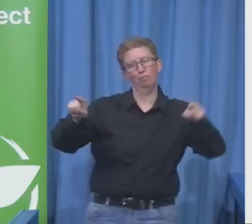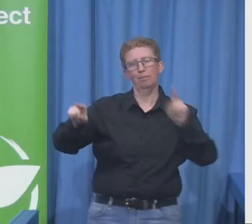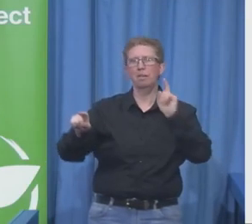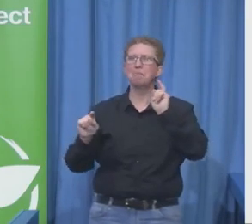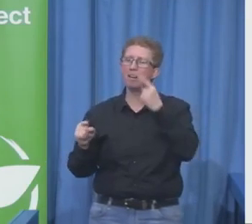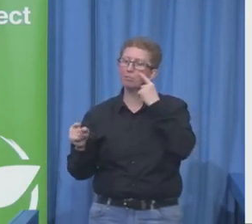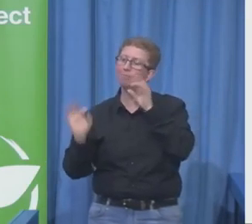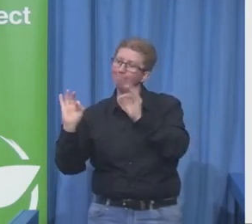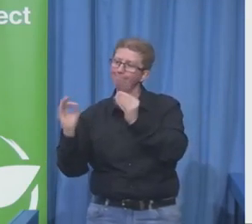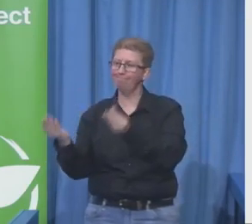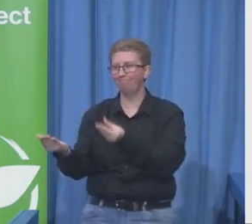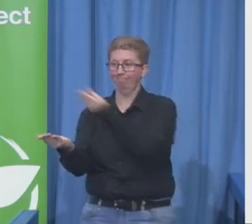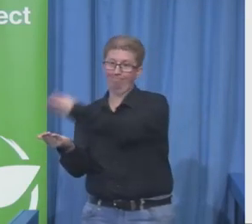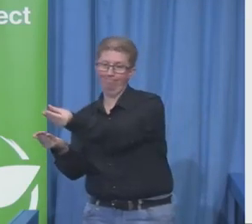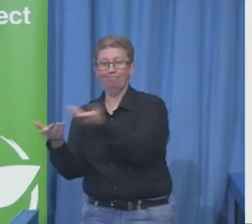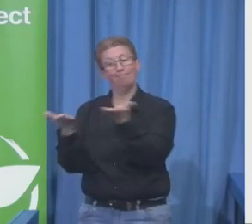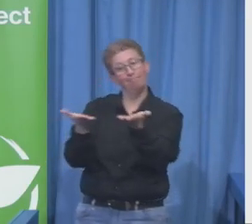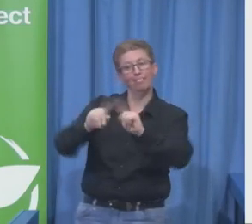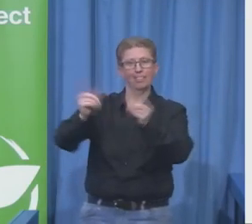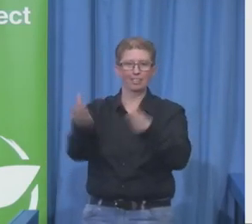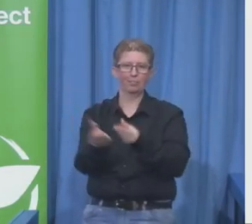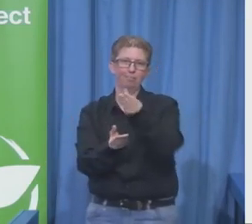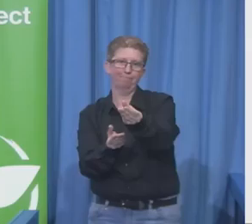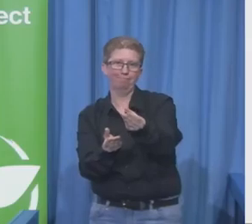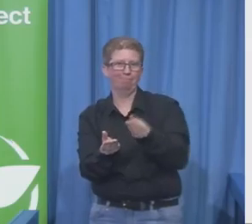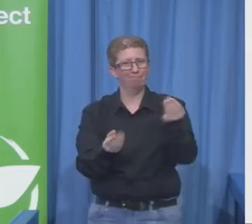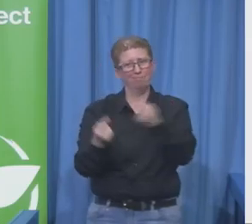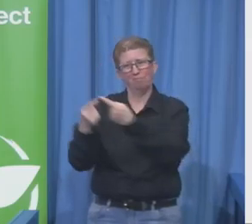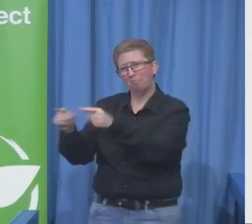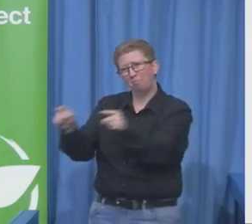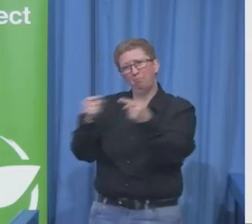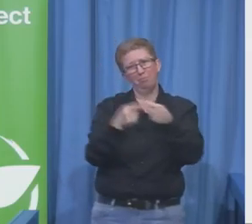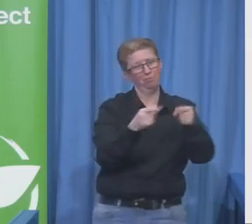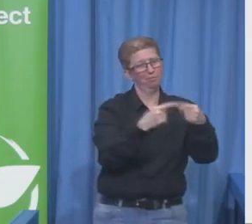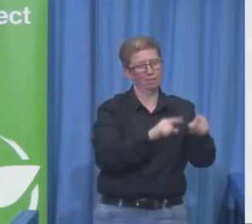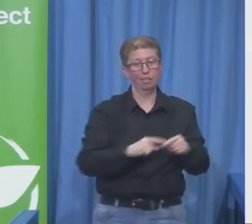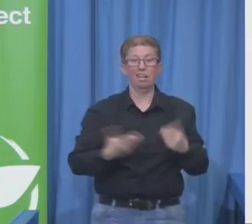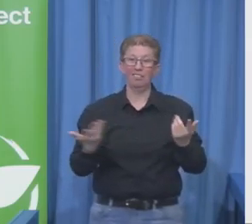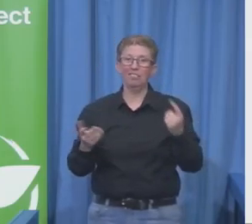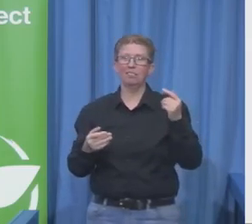at the time of employment or even during their normal course of employment.